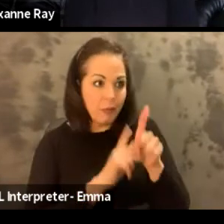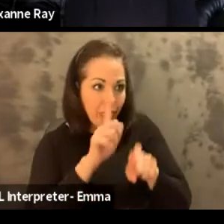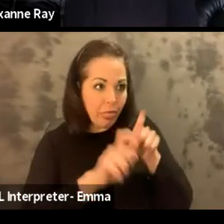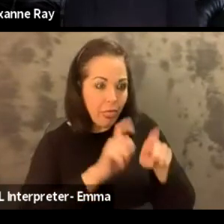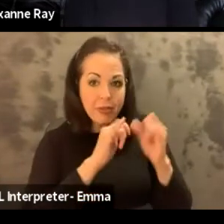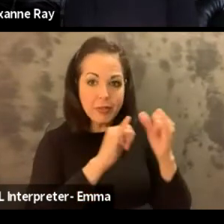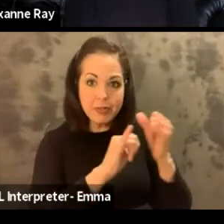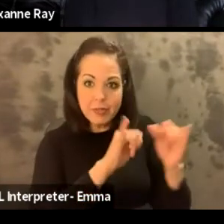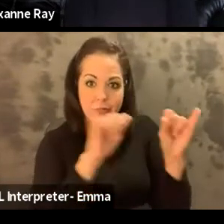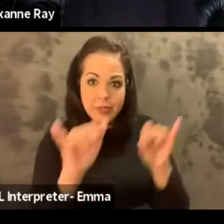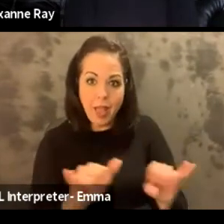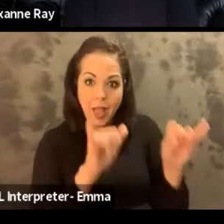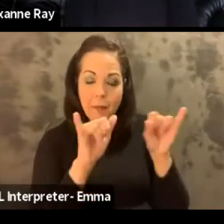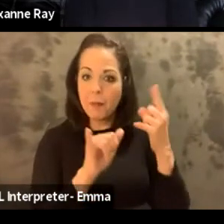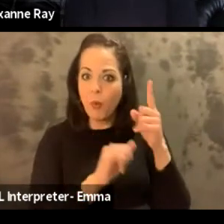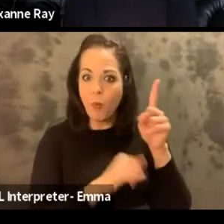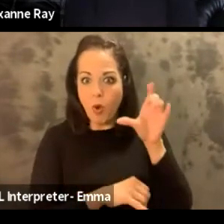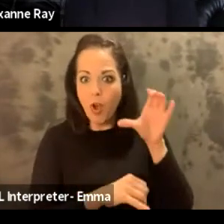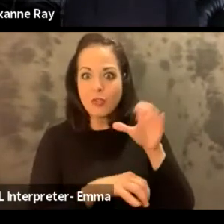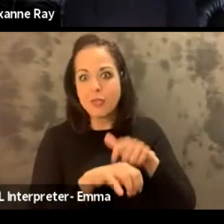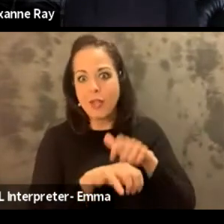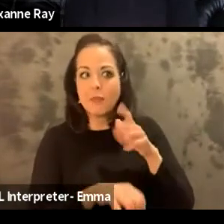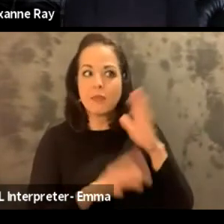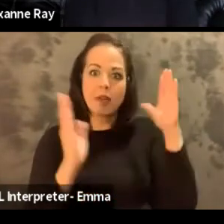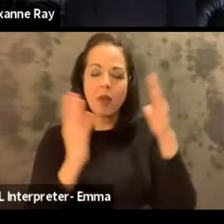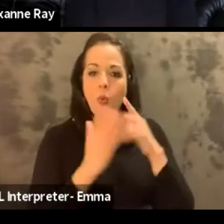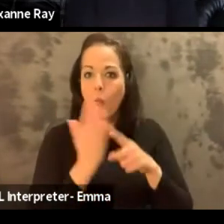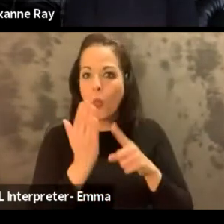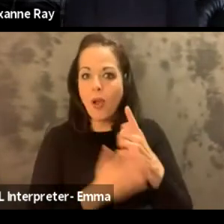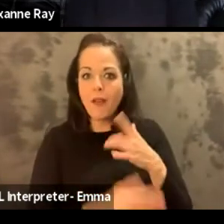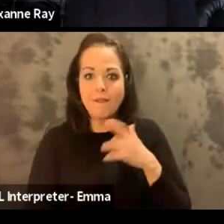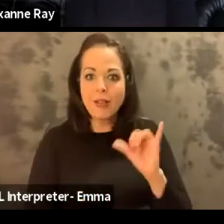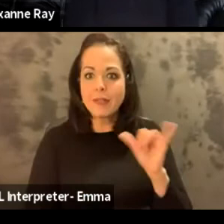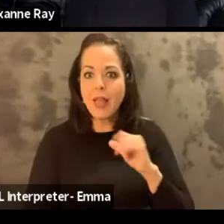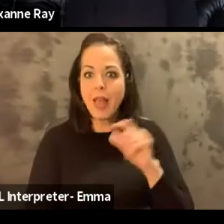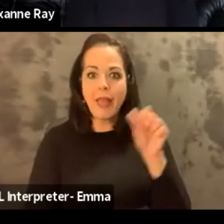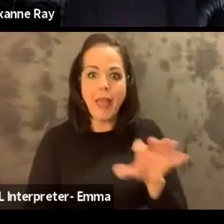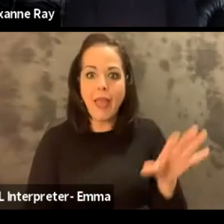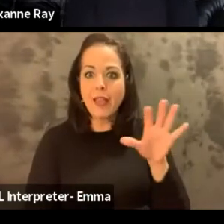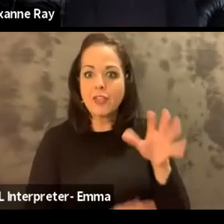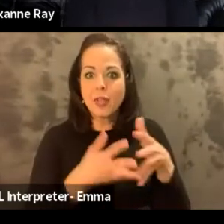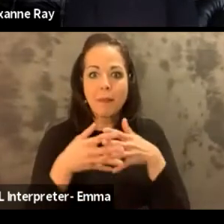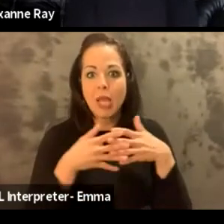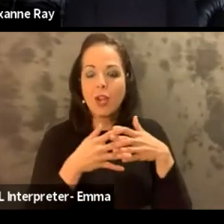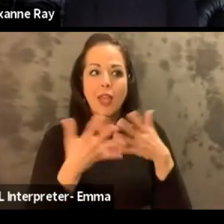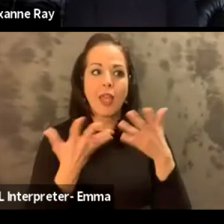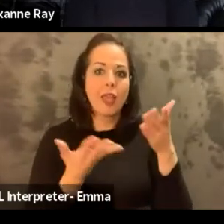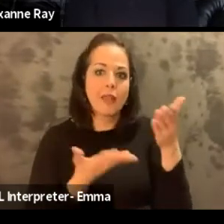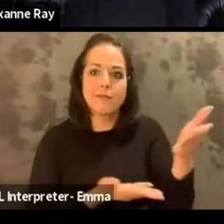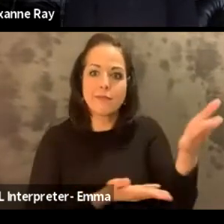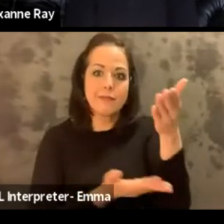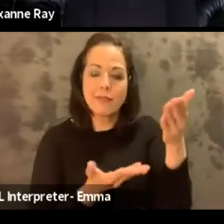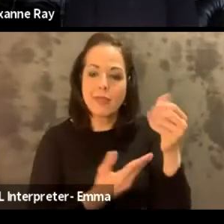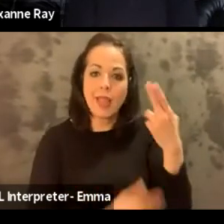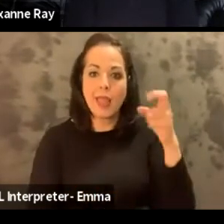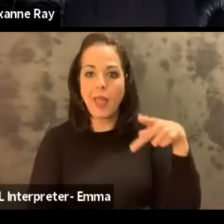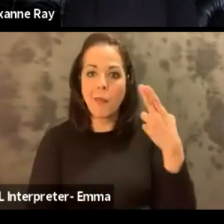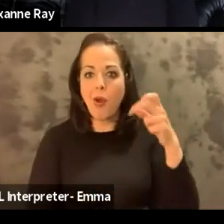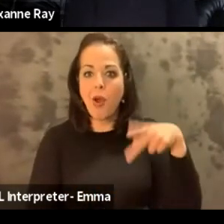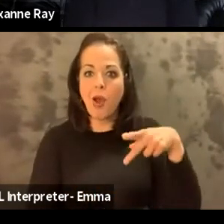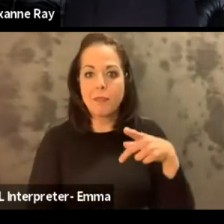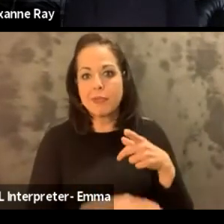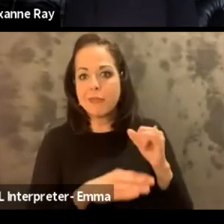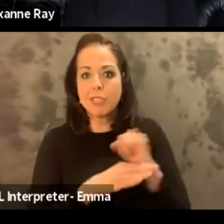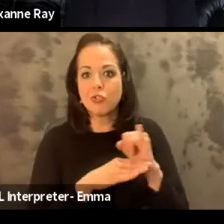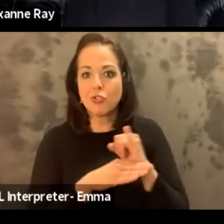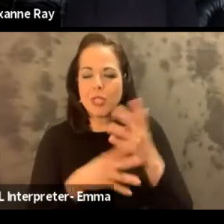they probably have got it a bunch of times, like, what is it like being like an Asian American, like, you know, in the hip hop industry or something like that.